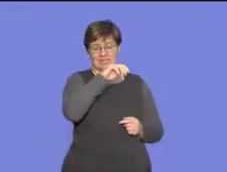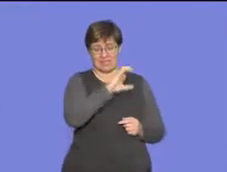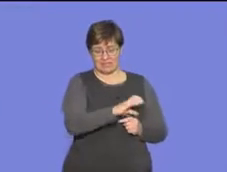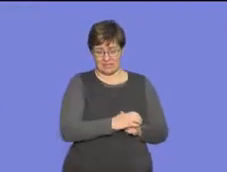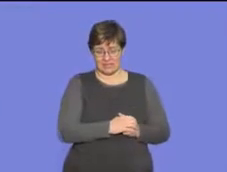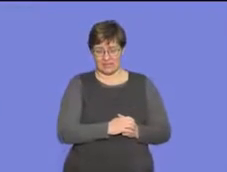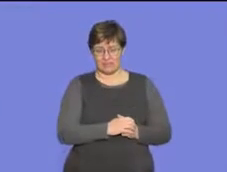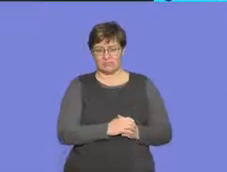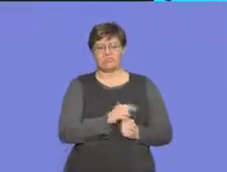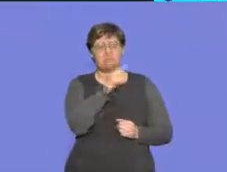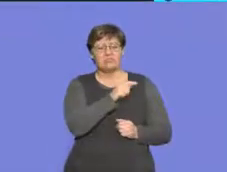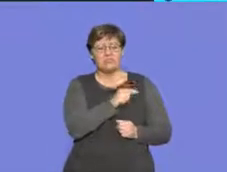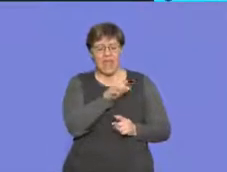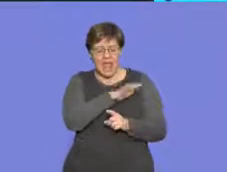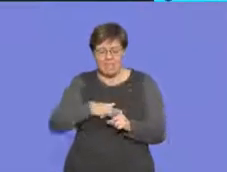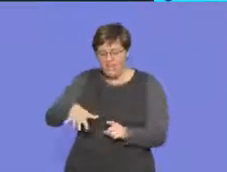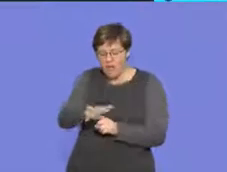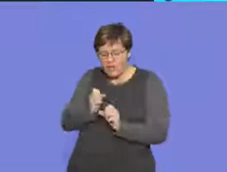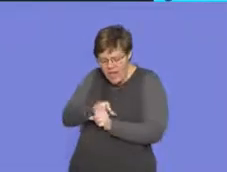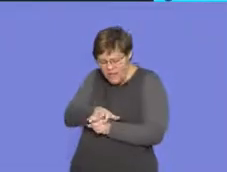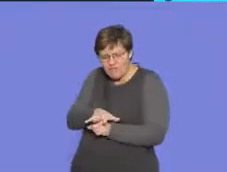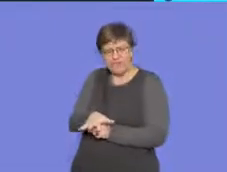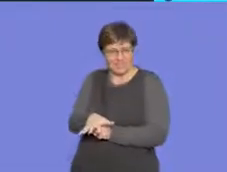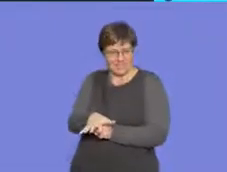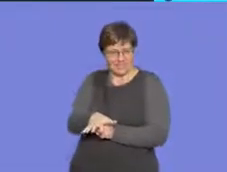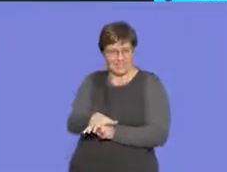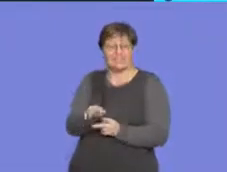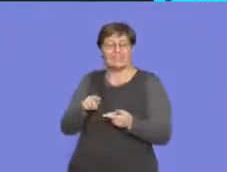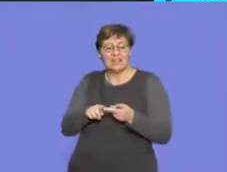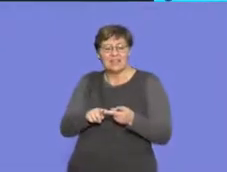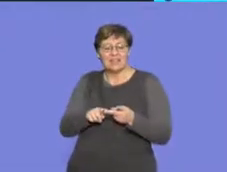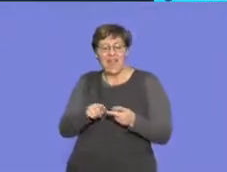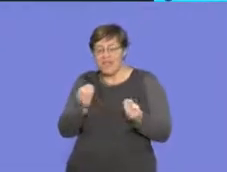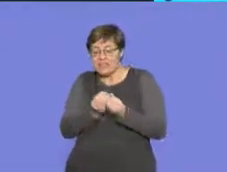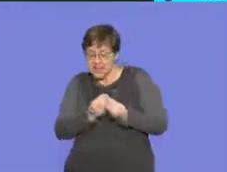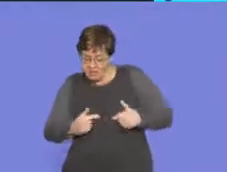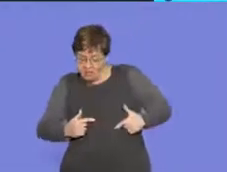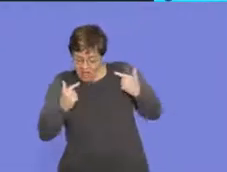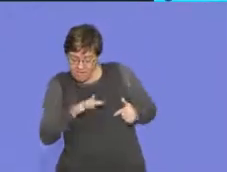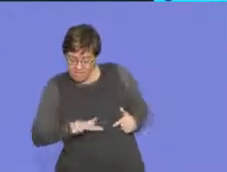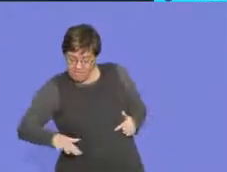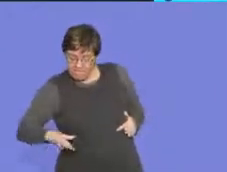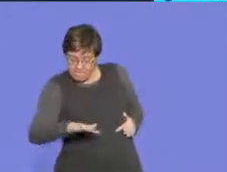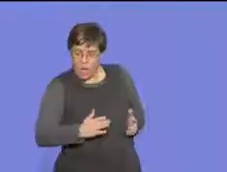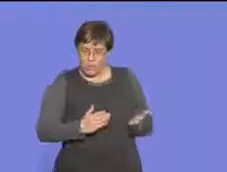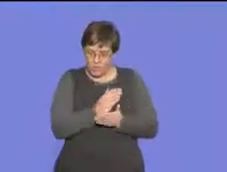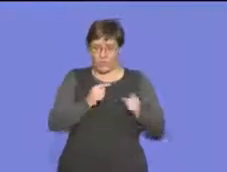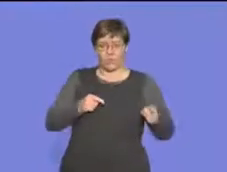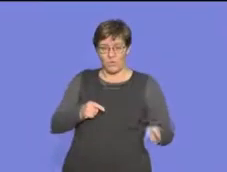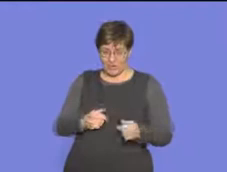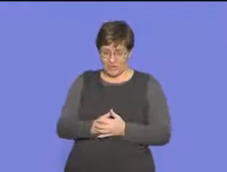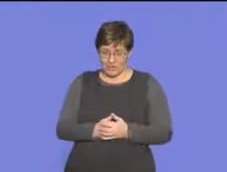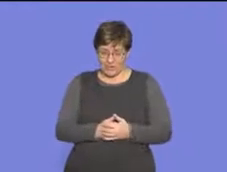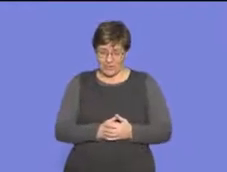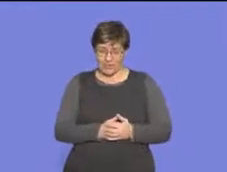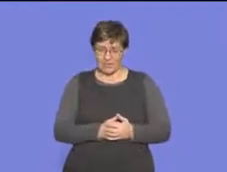And these influence how the environment is. It influences how organisms live in that specific biome.